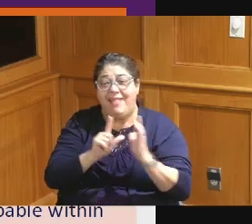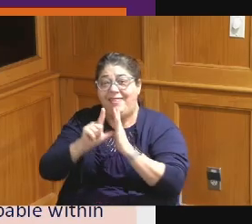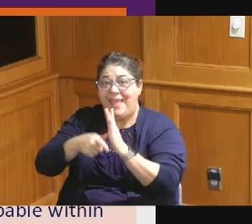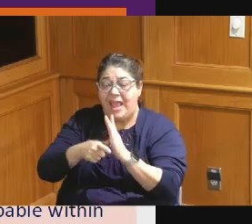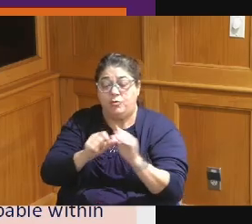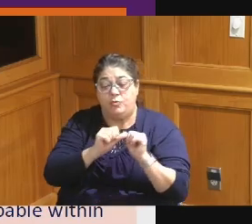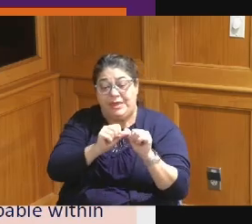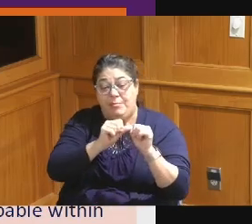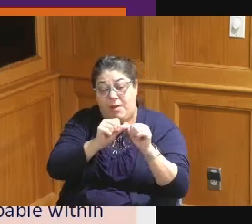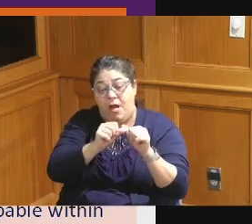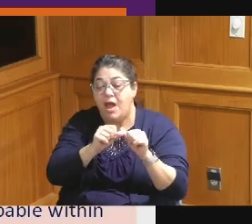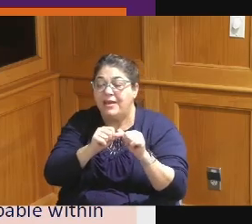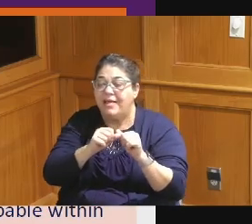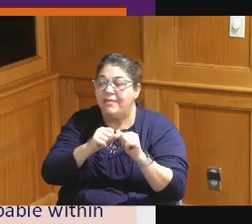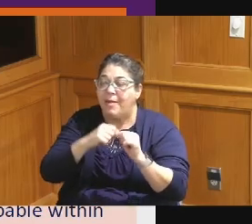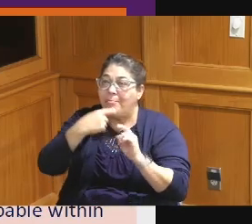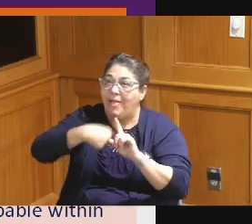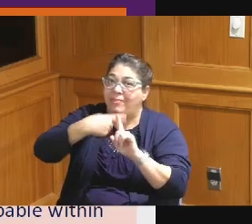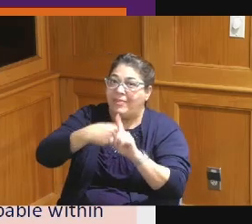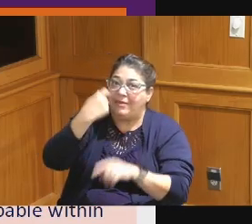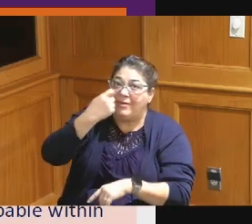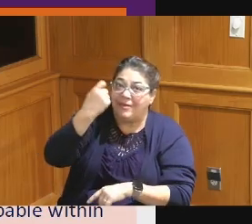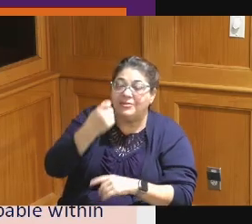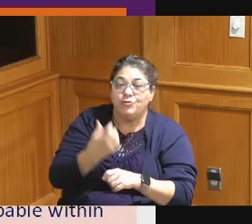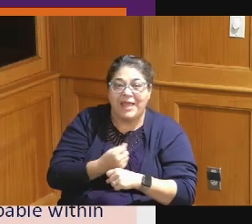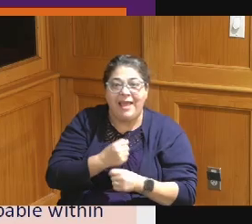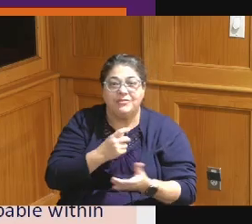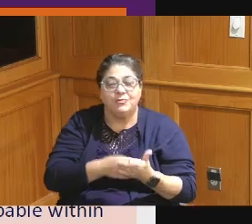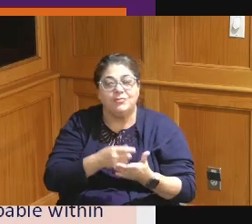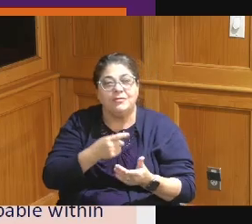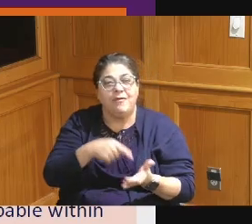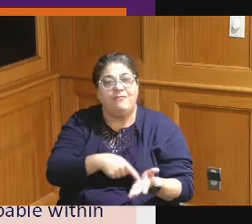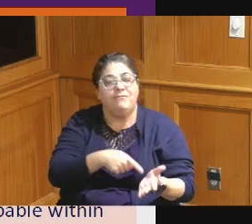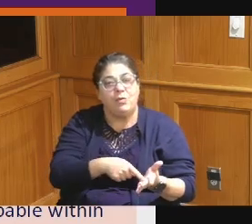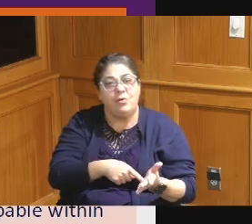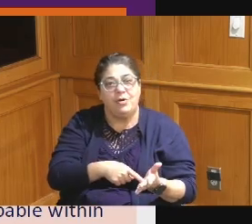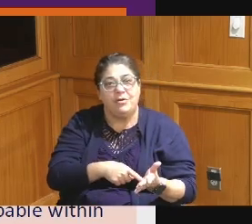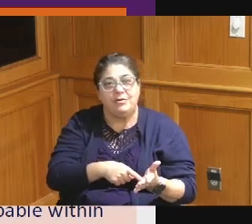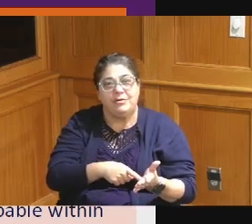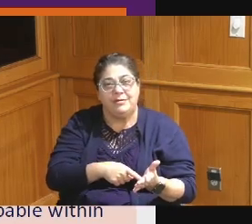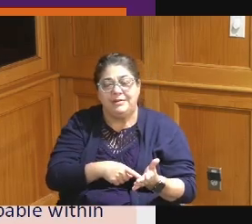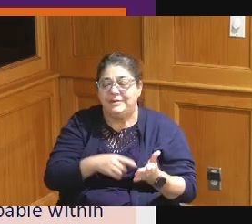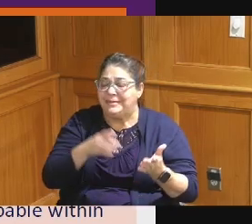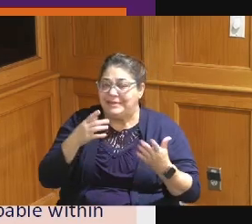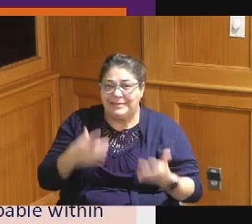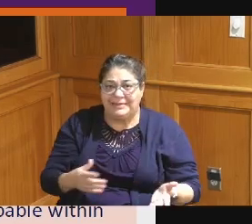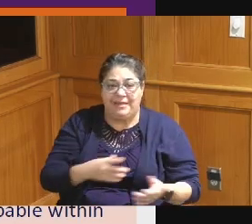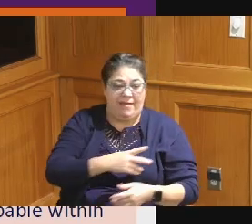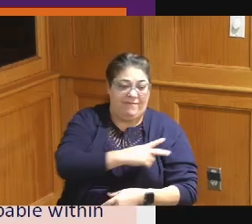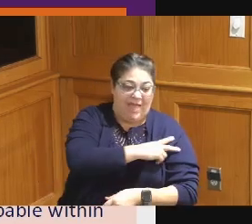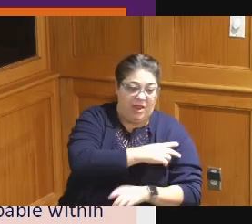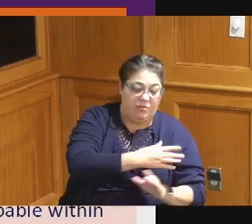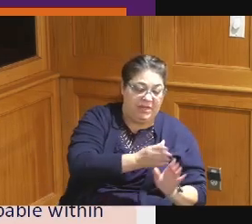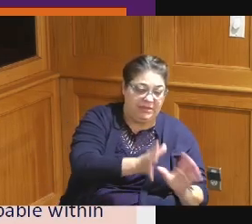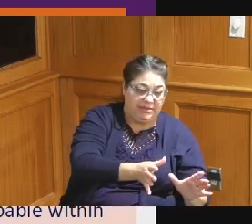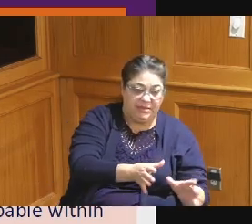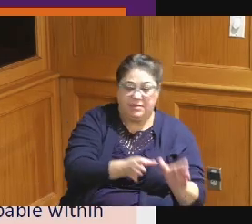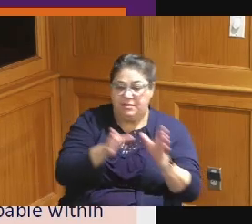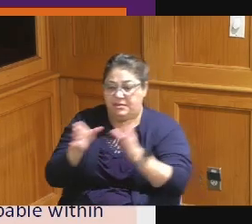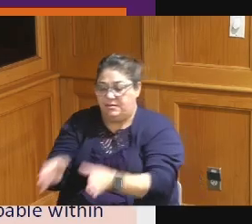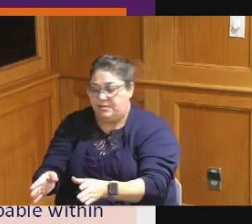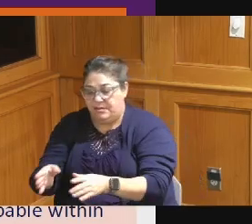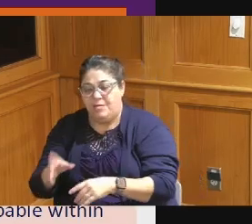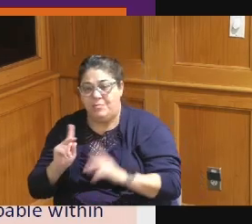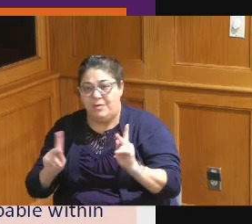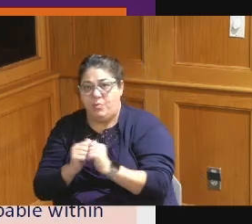Most developers of housing are not providers of services to people transitioning out of homelessness. Those are two different groups of people, two different professional skills,